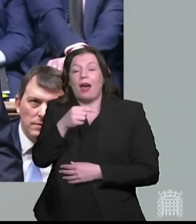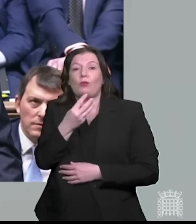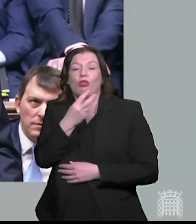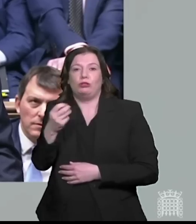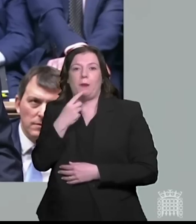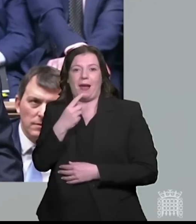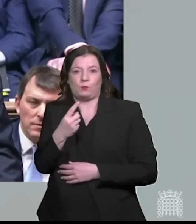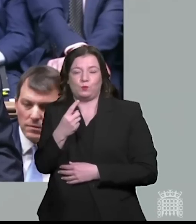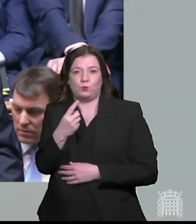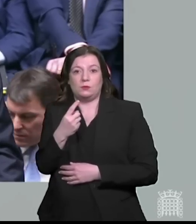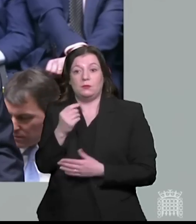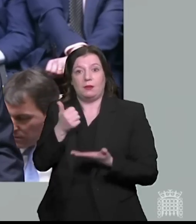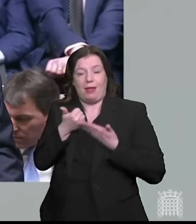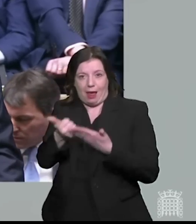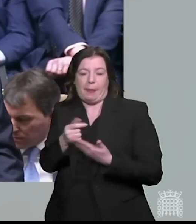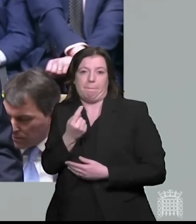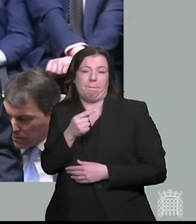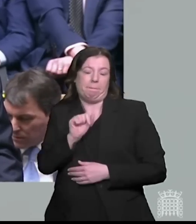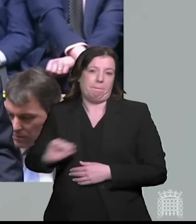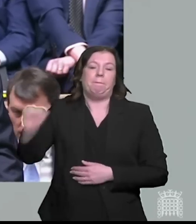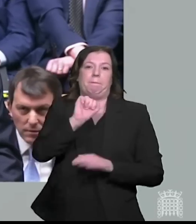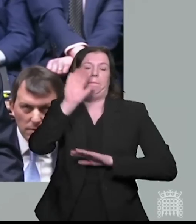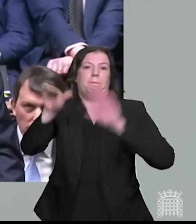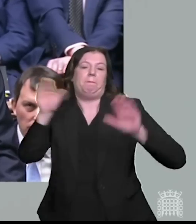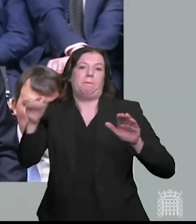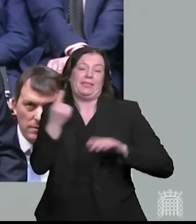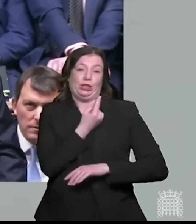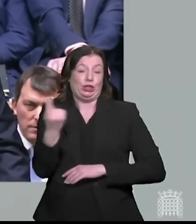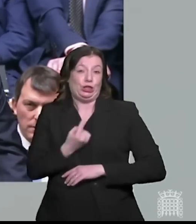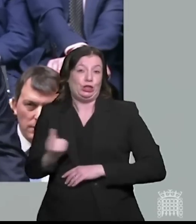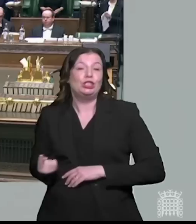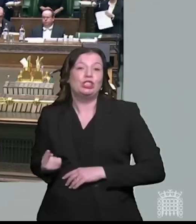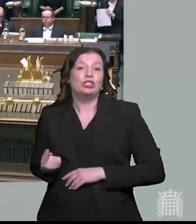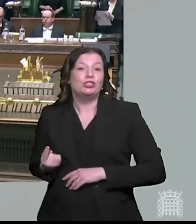£3,300 of cost of living help for every household in the country.